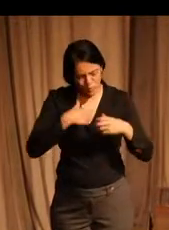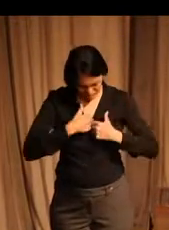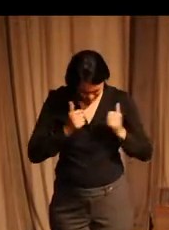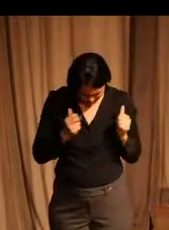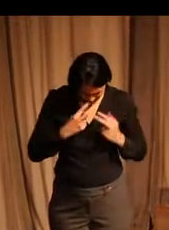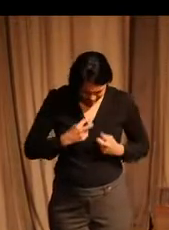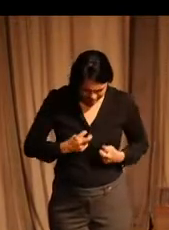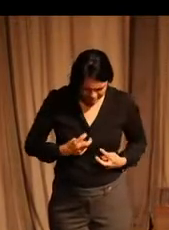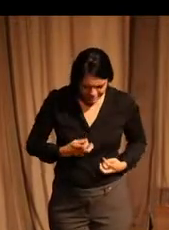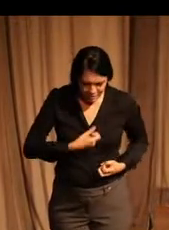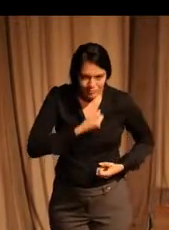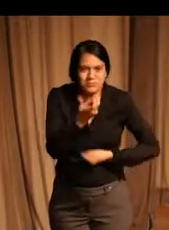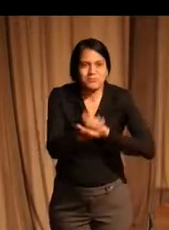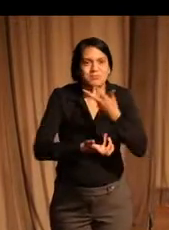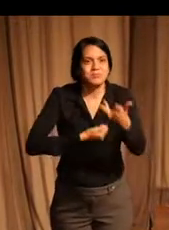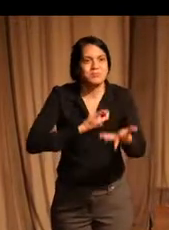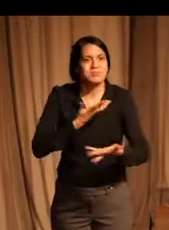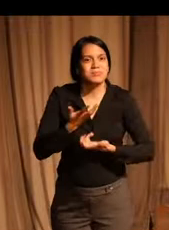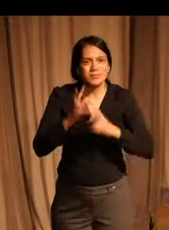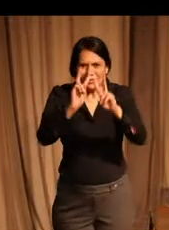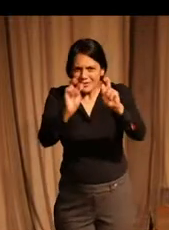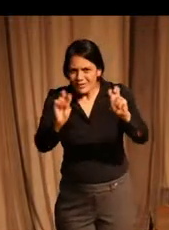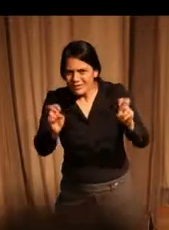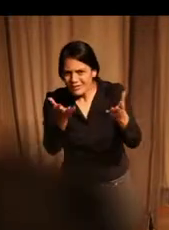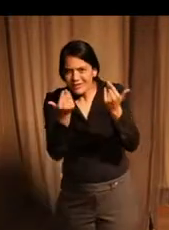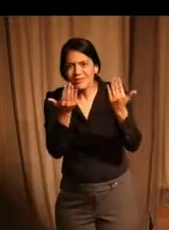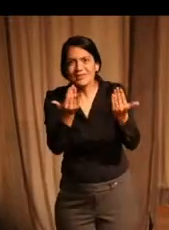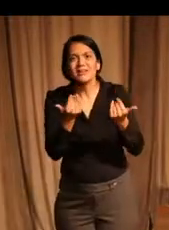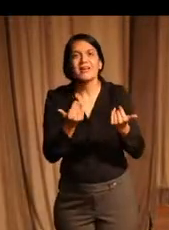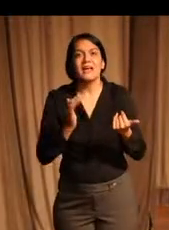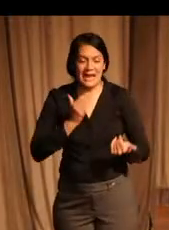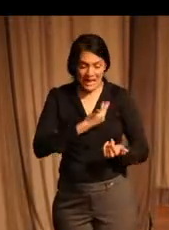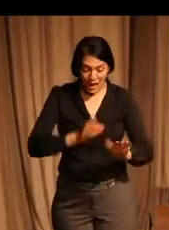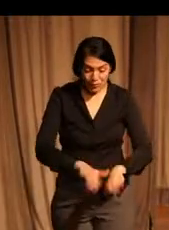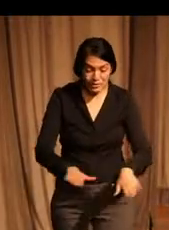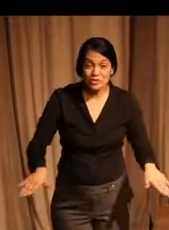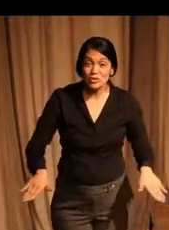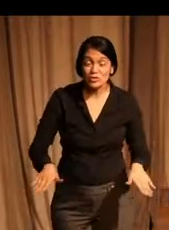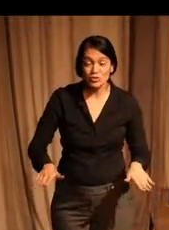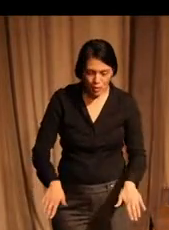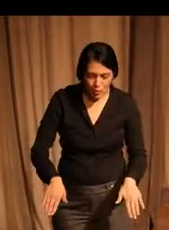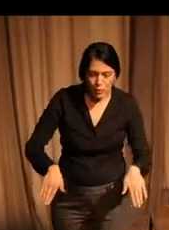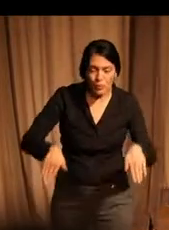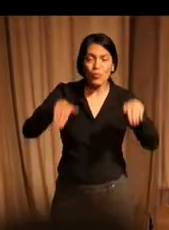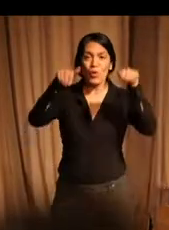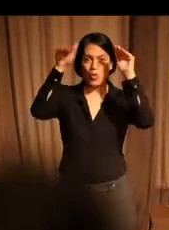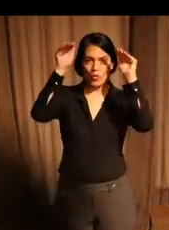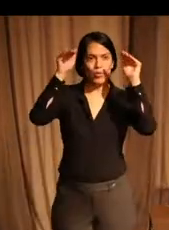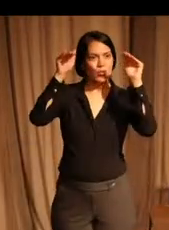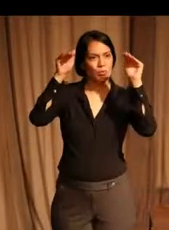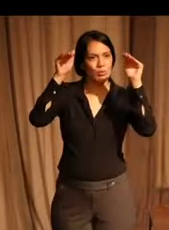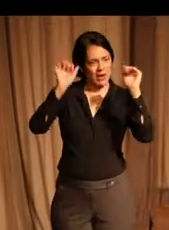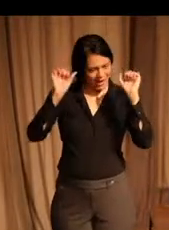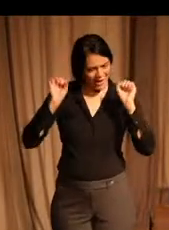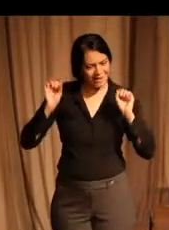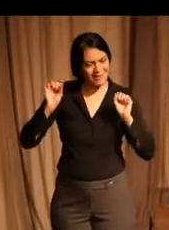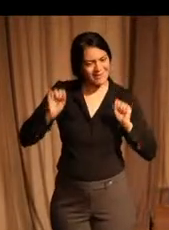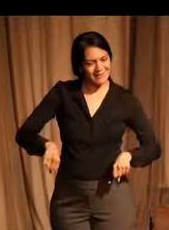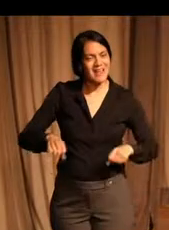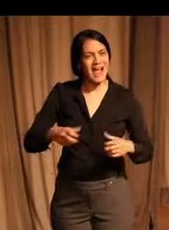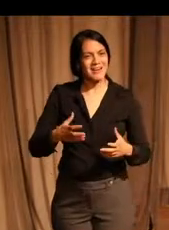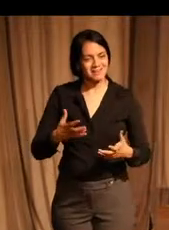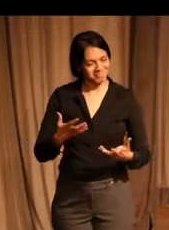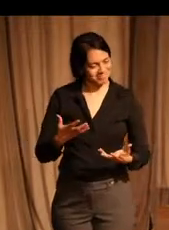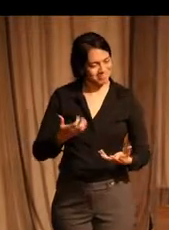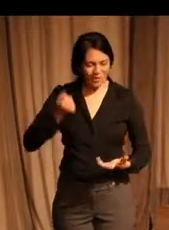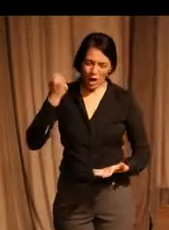and the imagination will be for our children to grow and be able to just approve